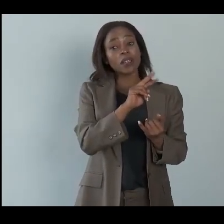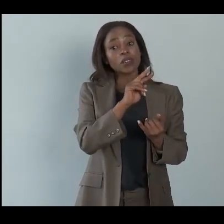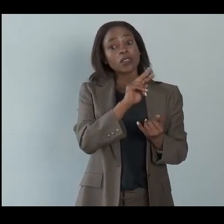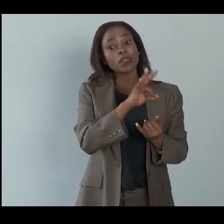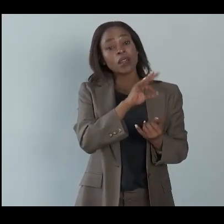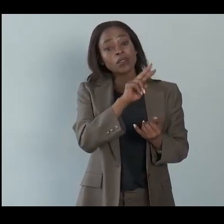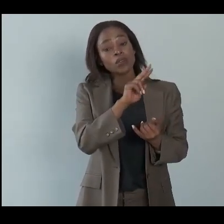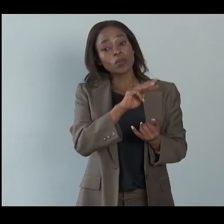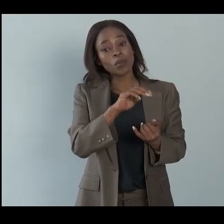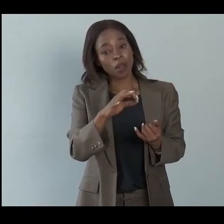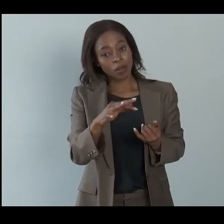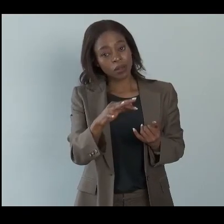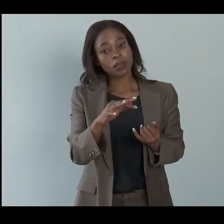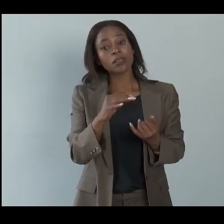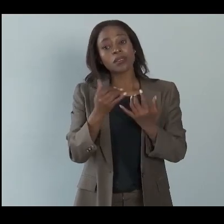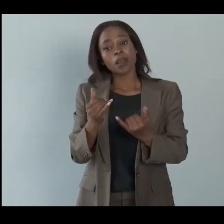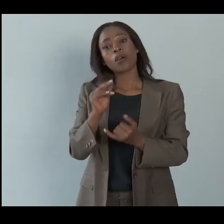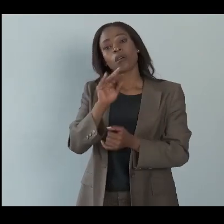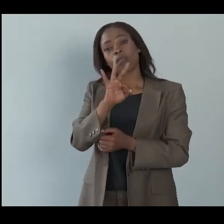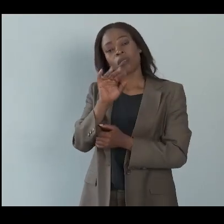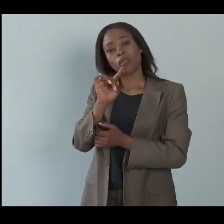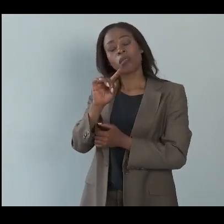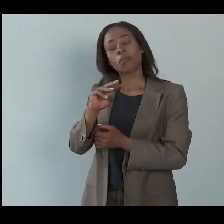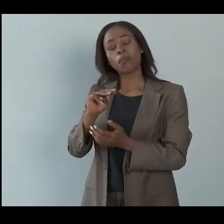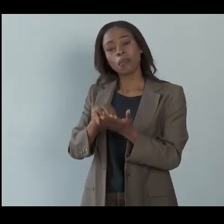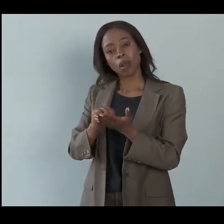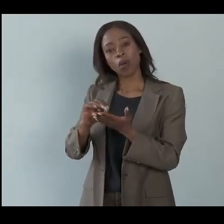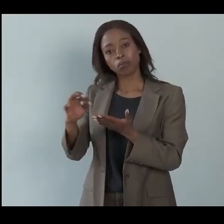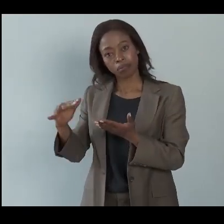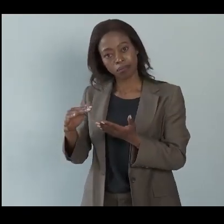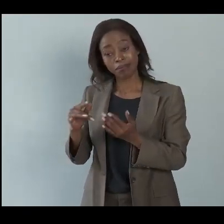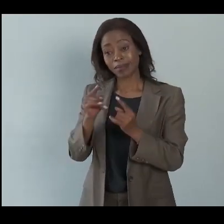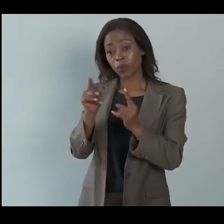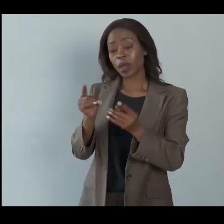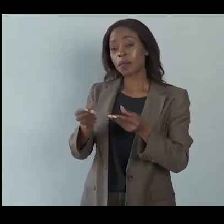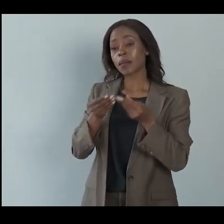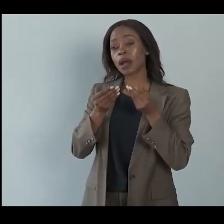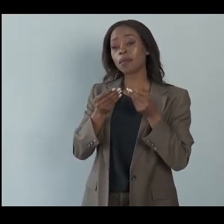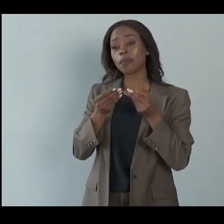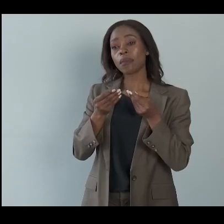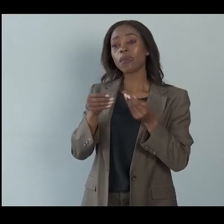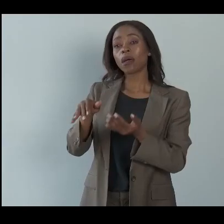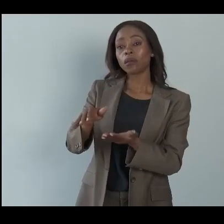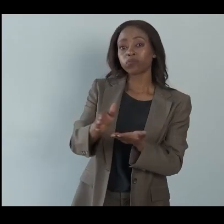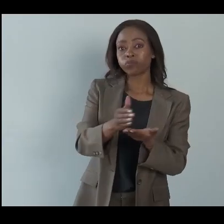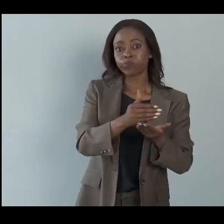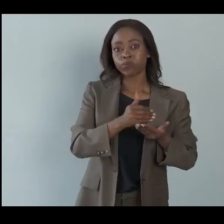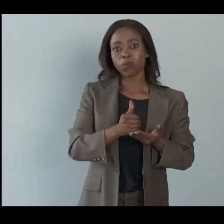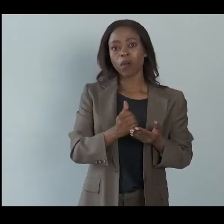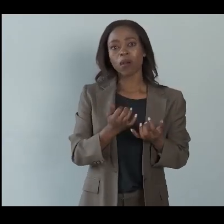first half of FY24, the business generated 80% of the past 3 years' cumulative operating